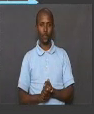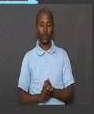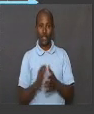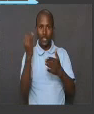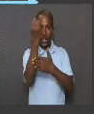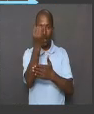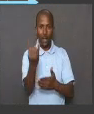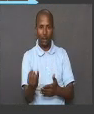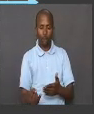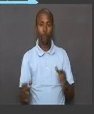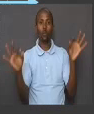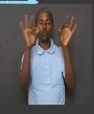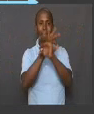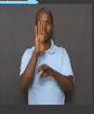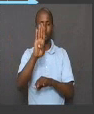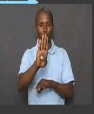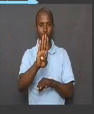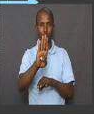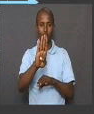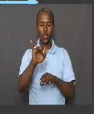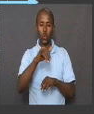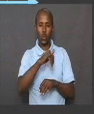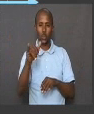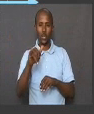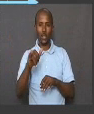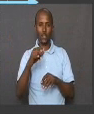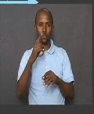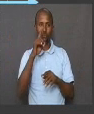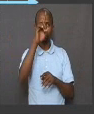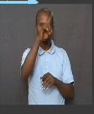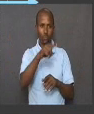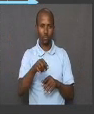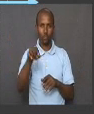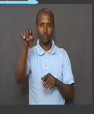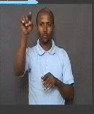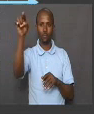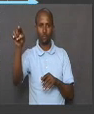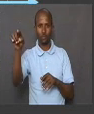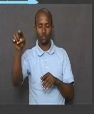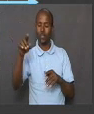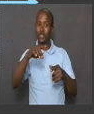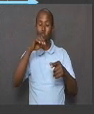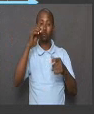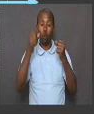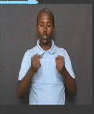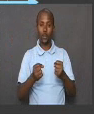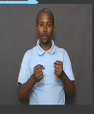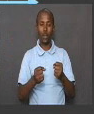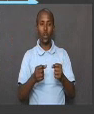The graph for function B looks like this. It is possible for